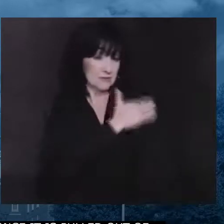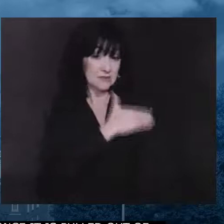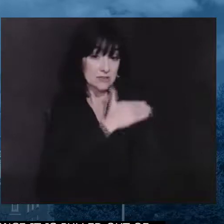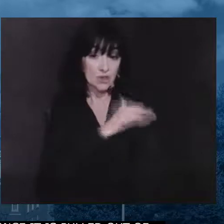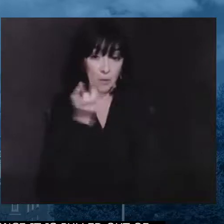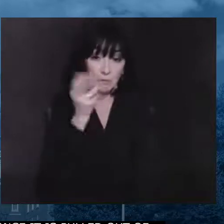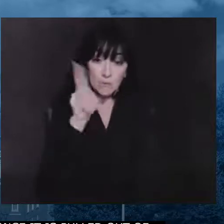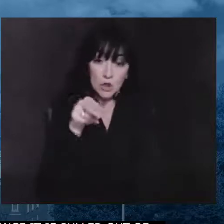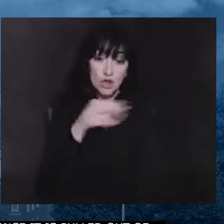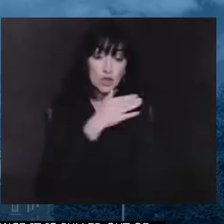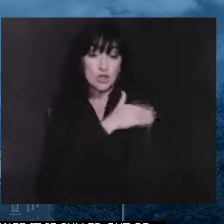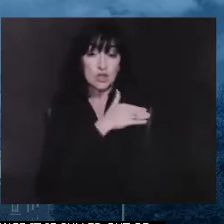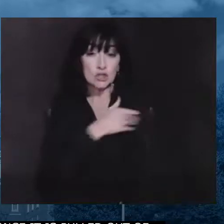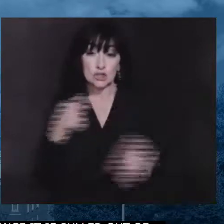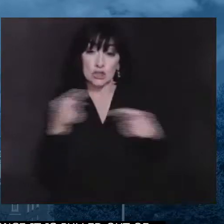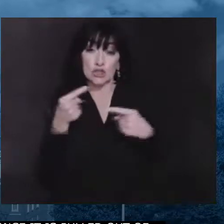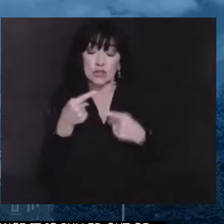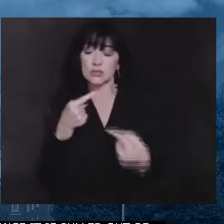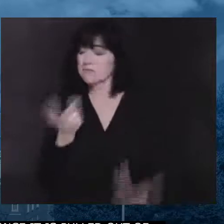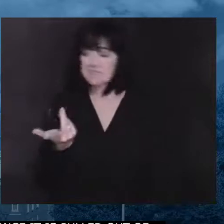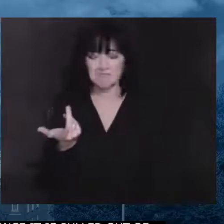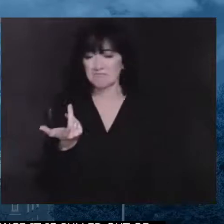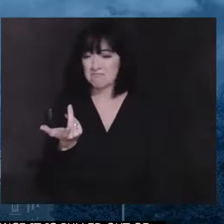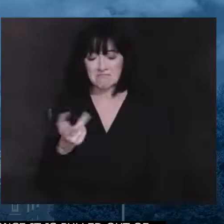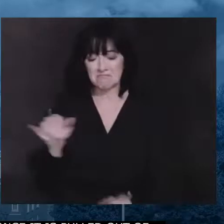It's administered at room temperature.